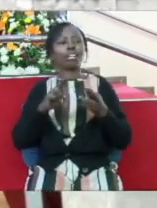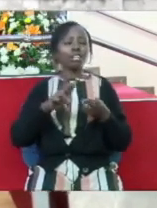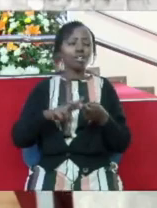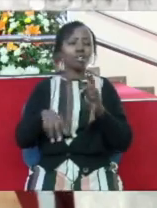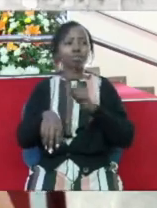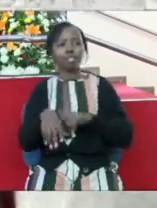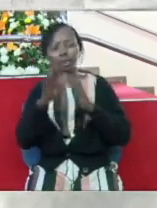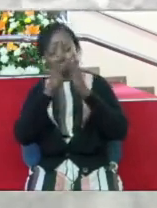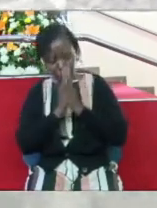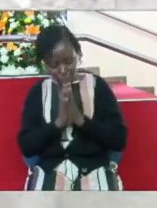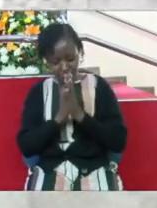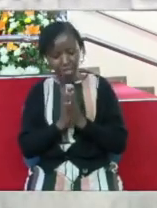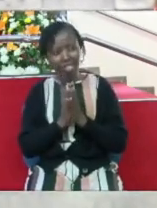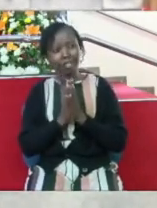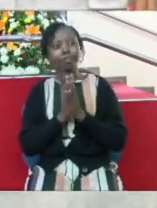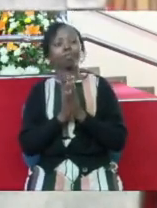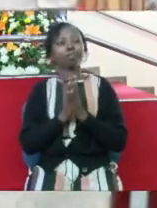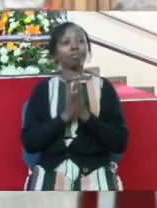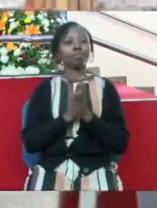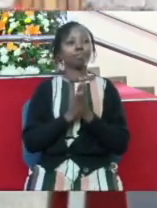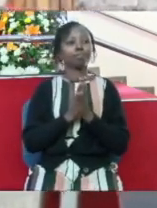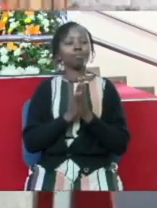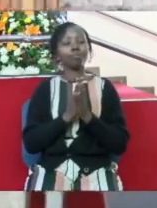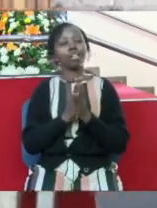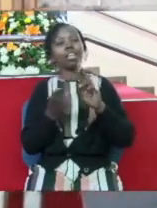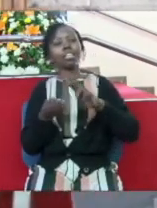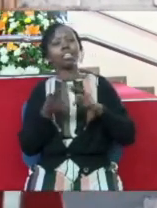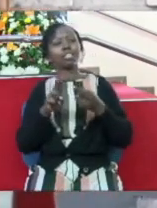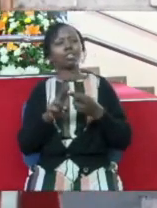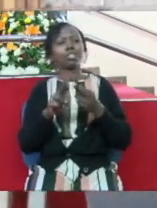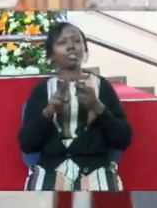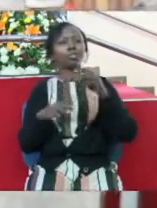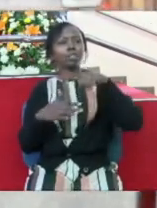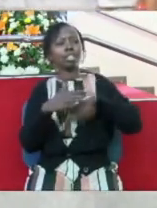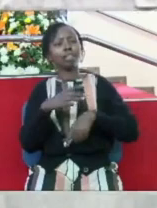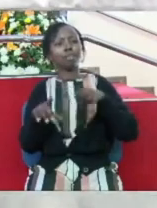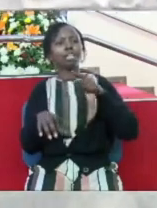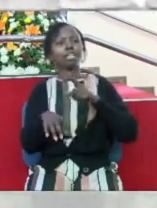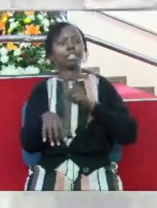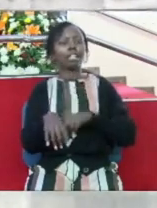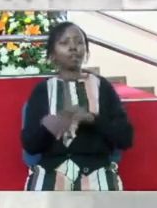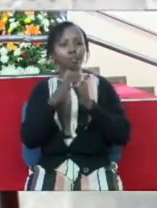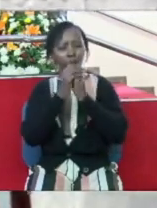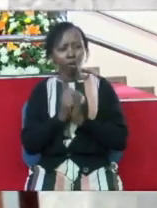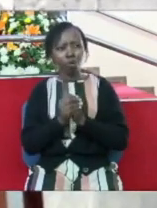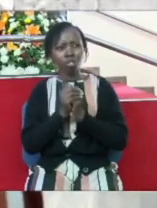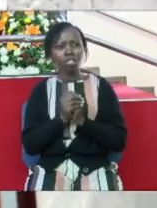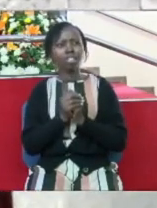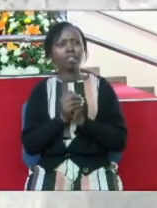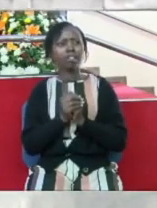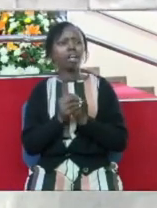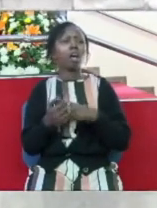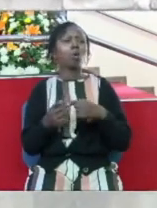sehemu ya maombi. Intimacy at worship. Kupatanisho kwa mahali pa ibada. Coming to a place where you do not have any balance unless you get it